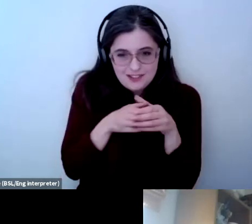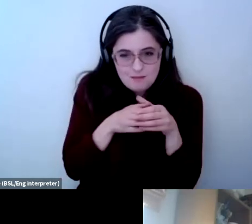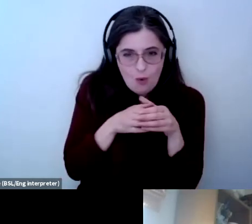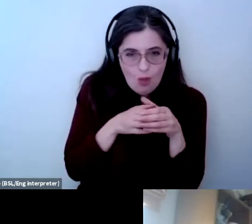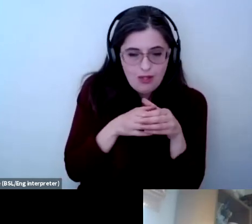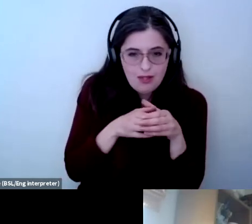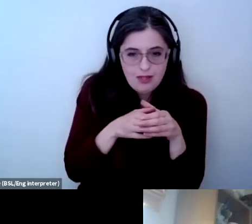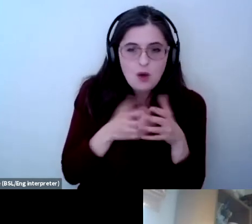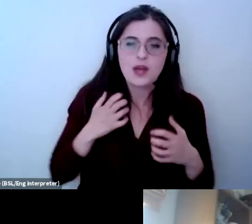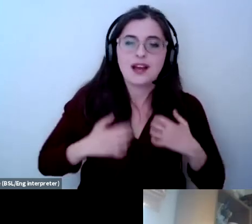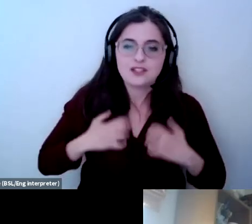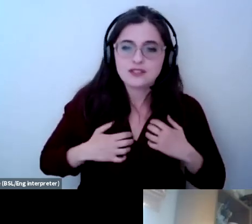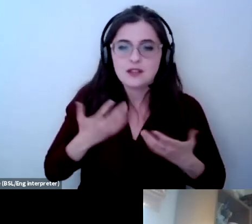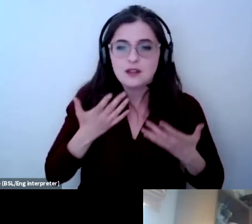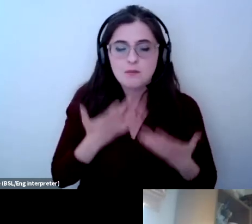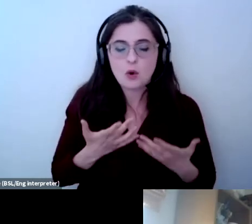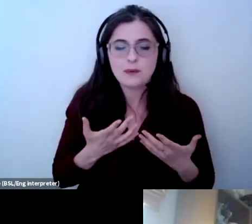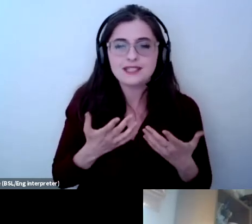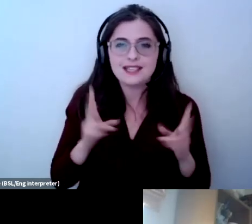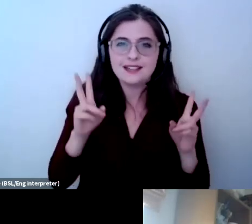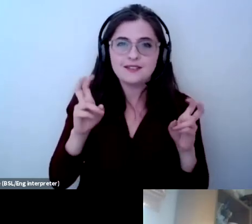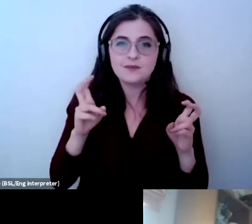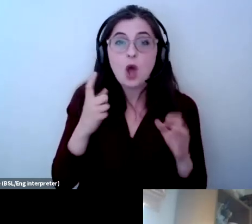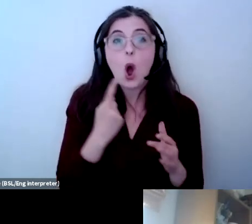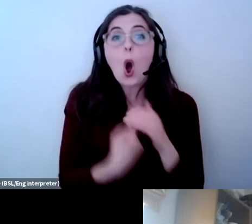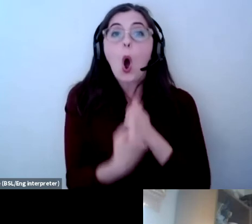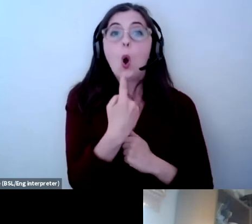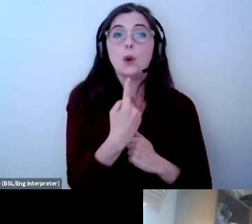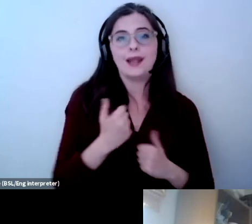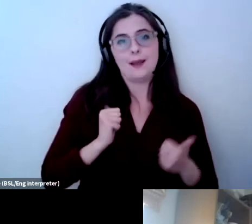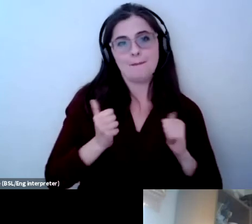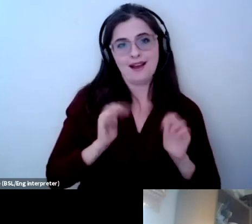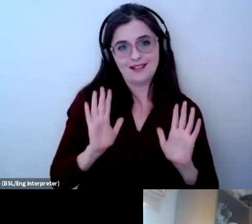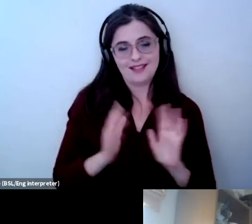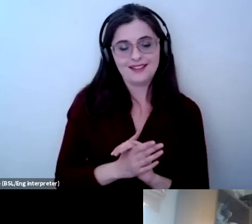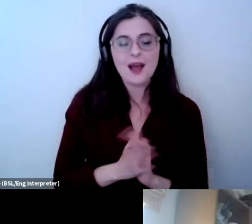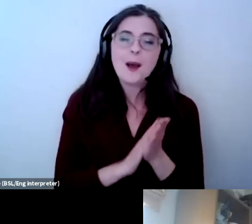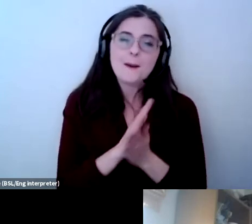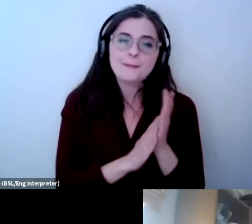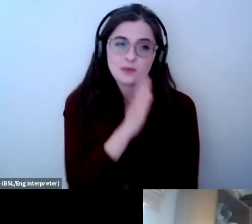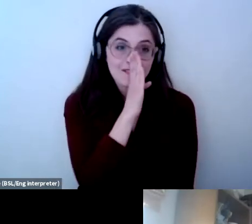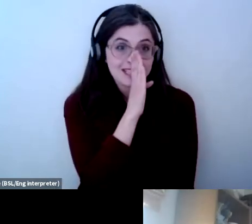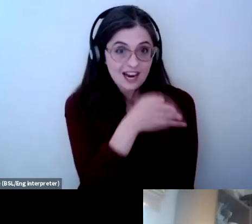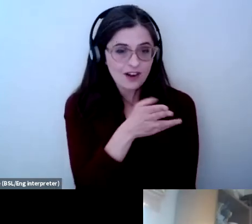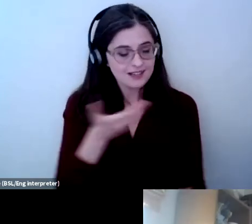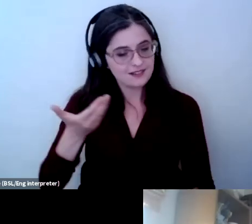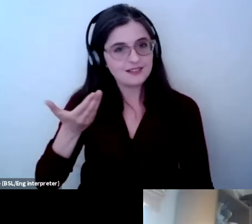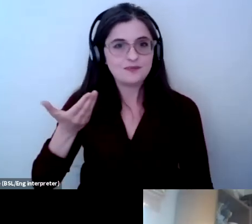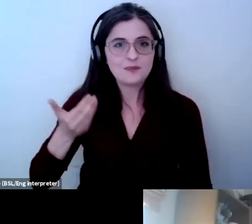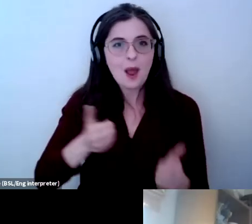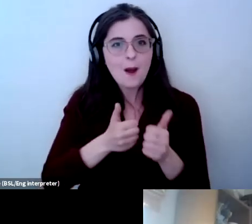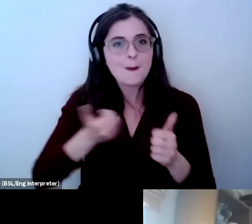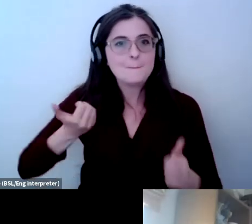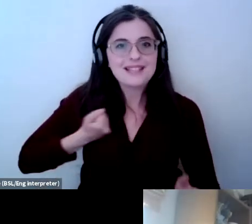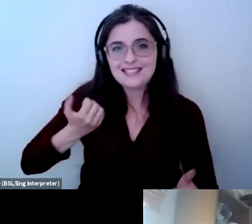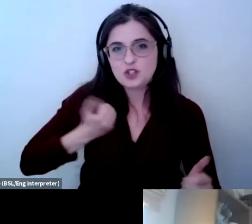We're more interested at the moment in what's called only mile. So we have a direct business to business